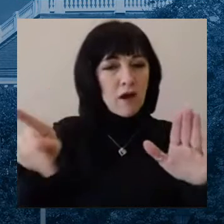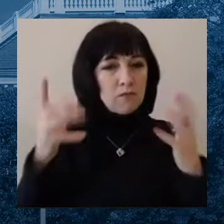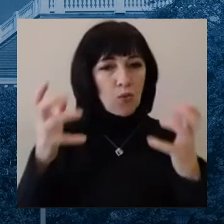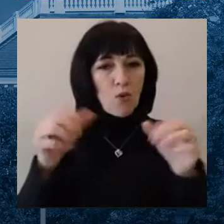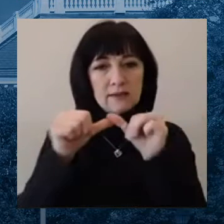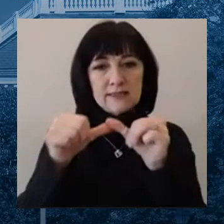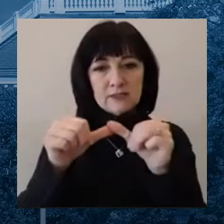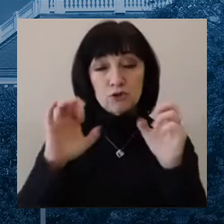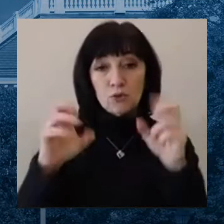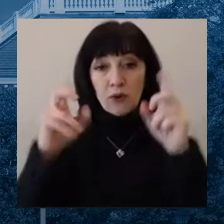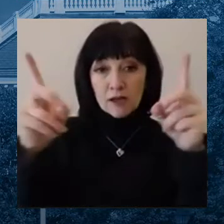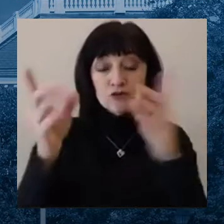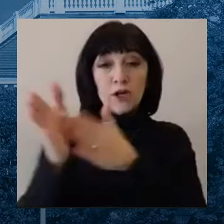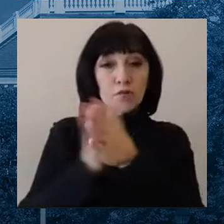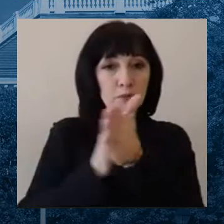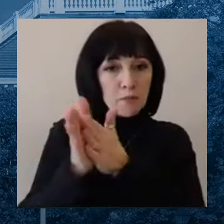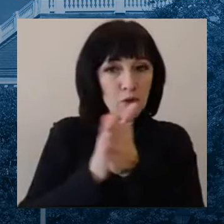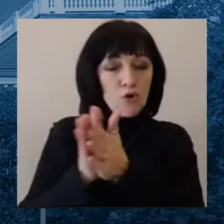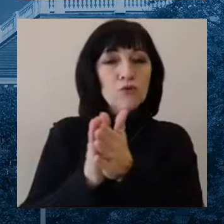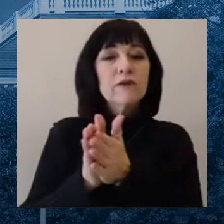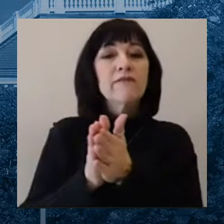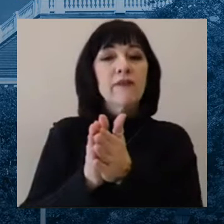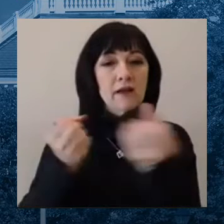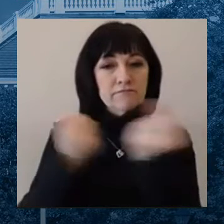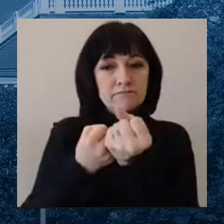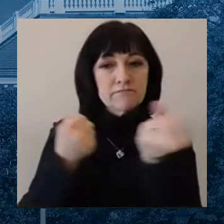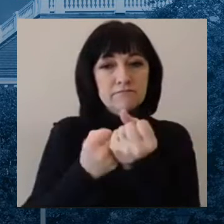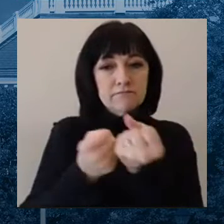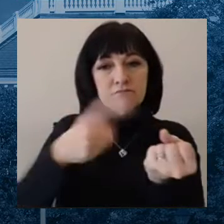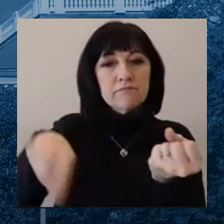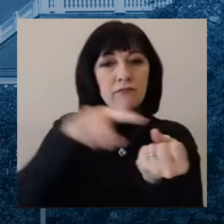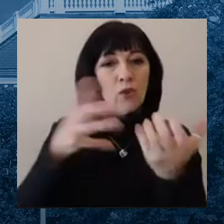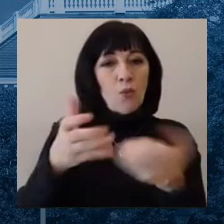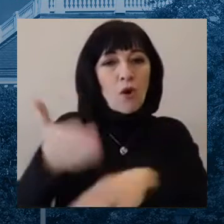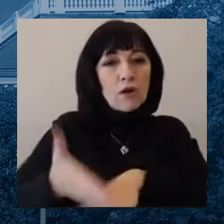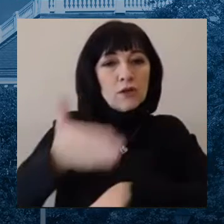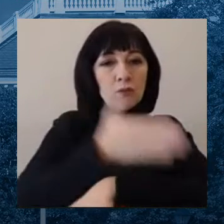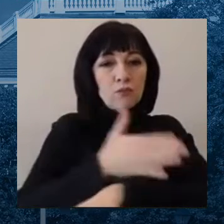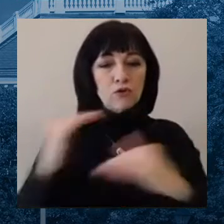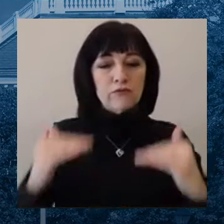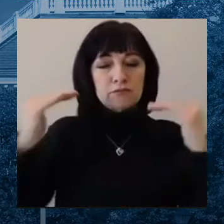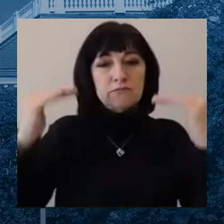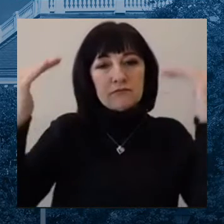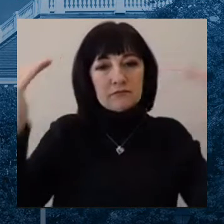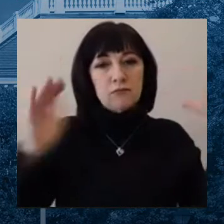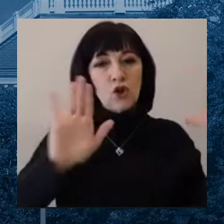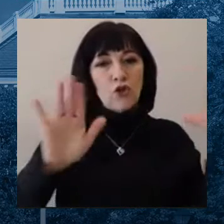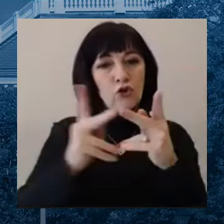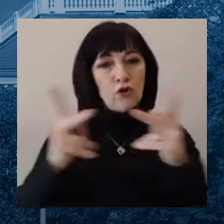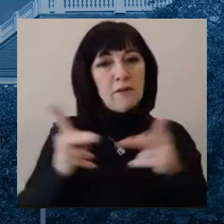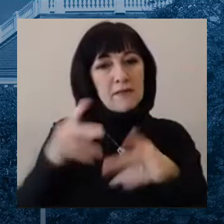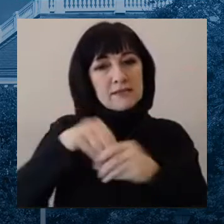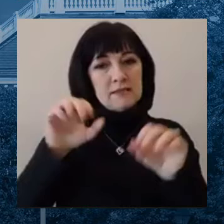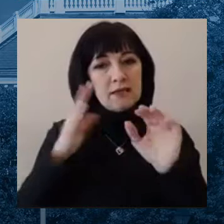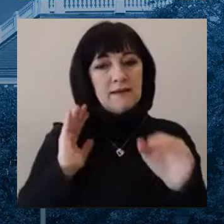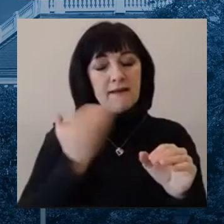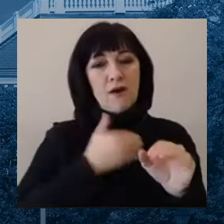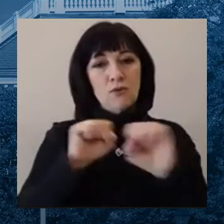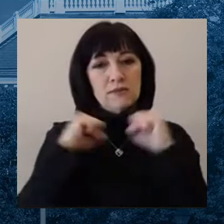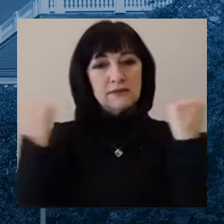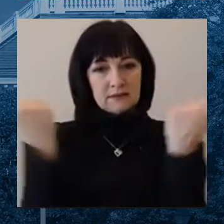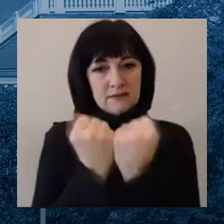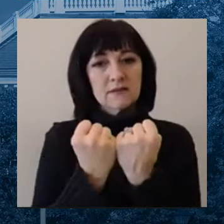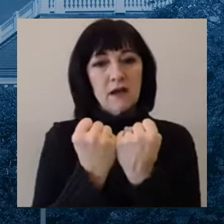its members in bettering each other and society. Today, we are pleased to recognize the Delta Sigma